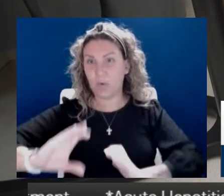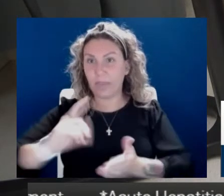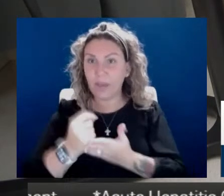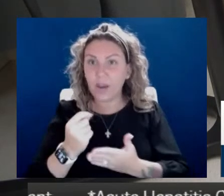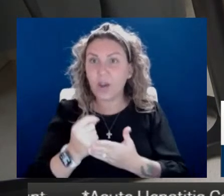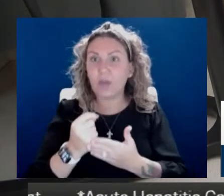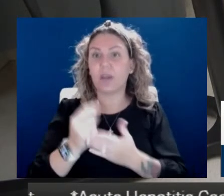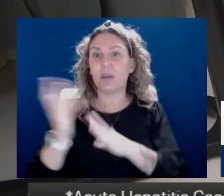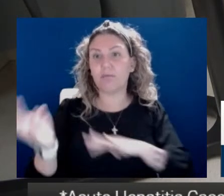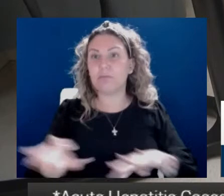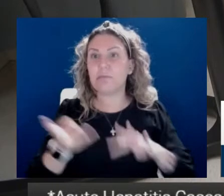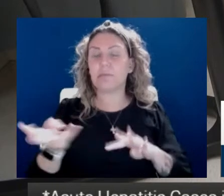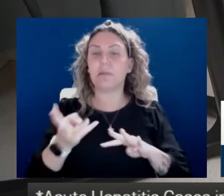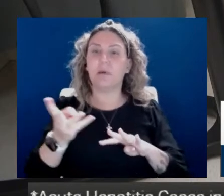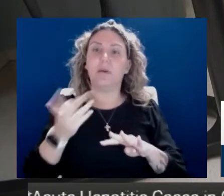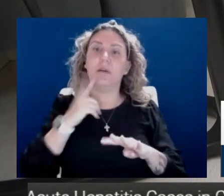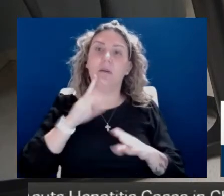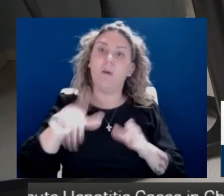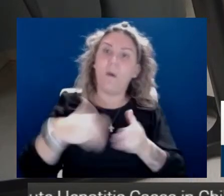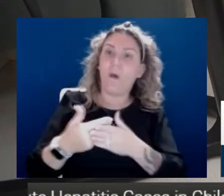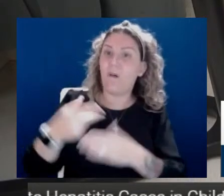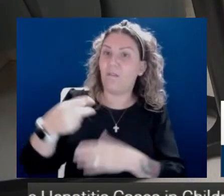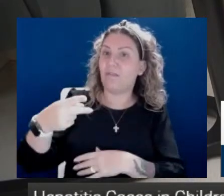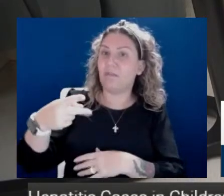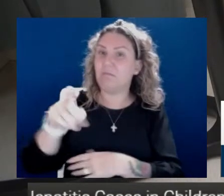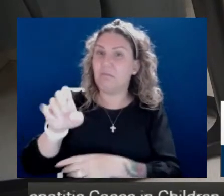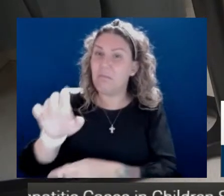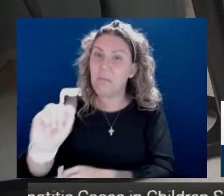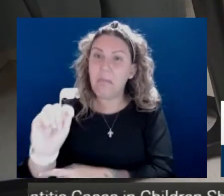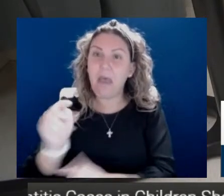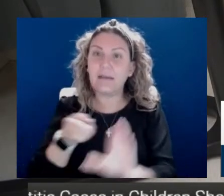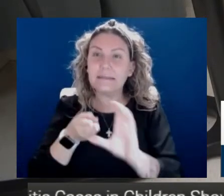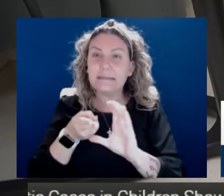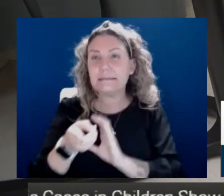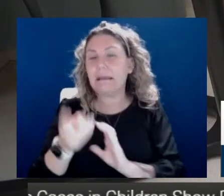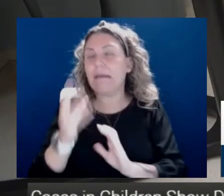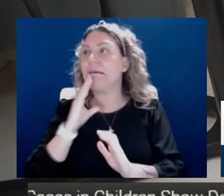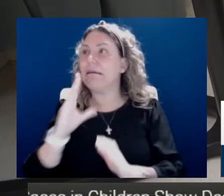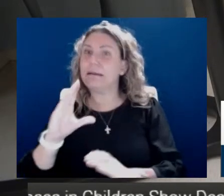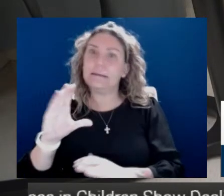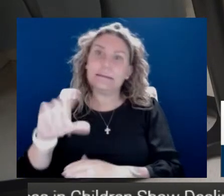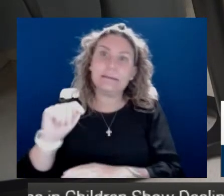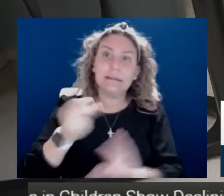the PET scans and CAT scans and, to locate it. And